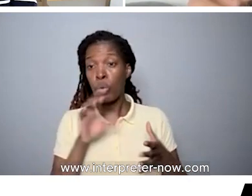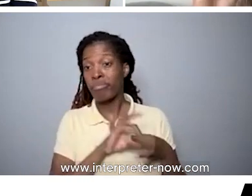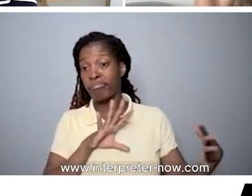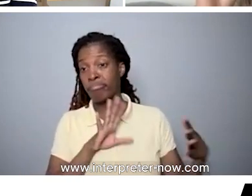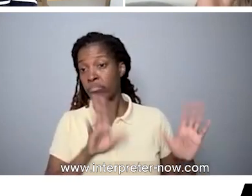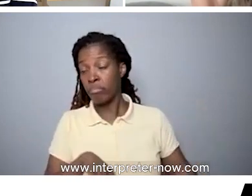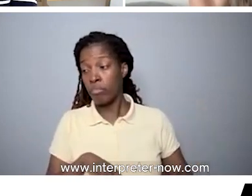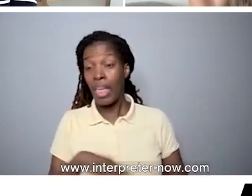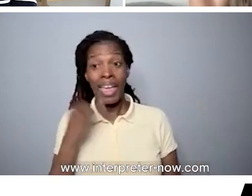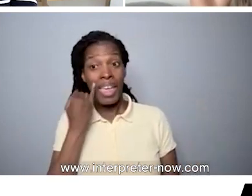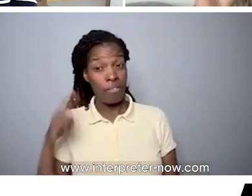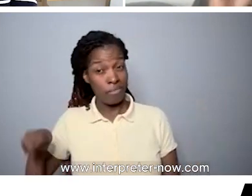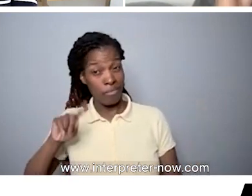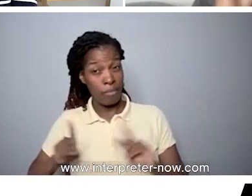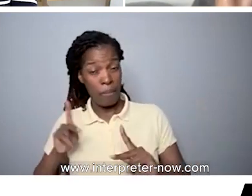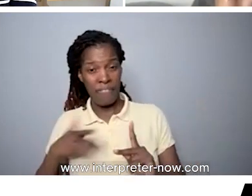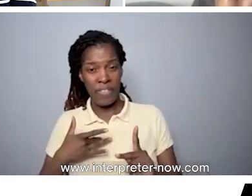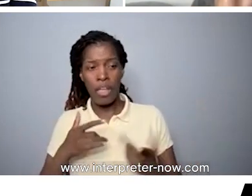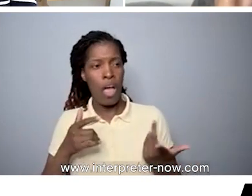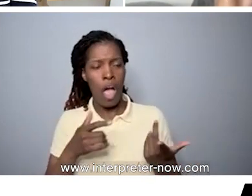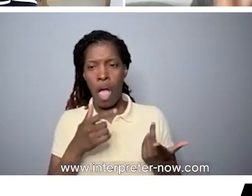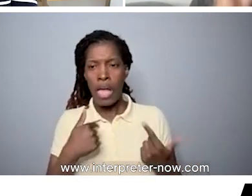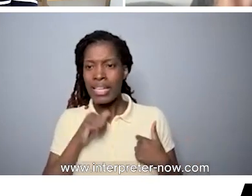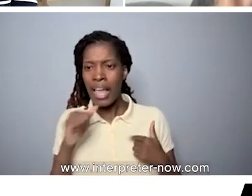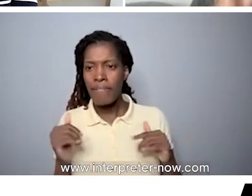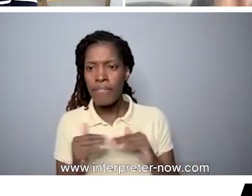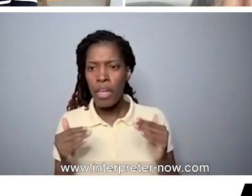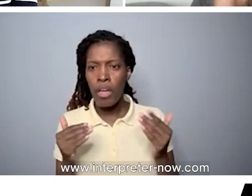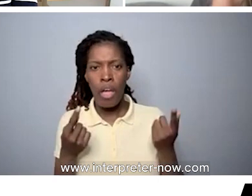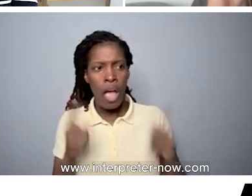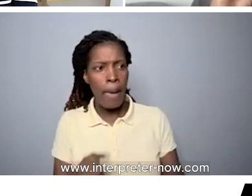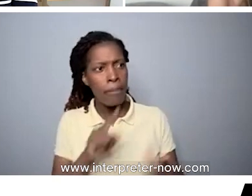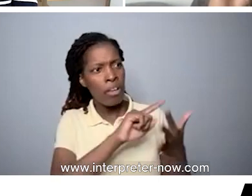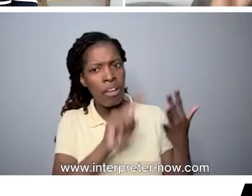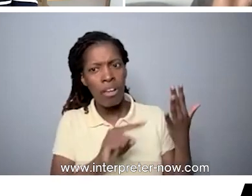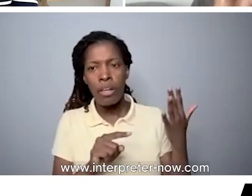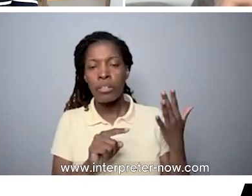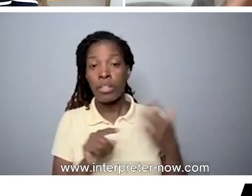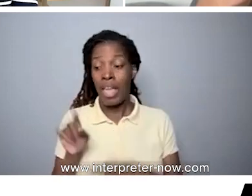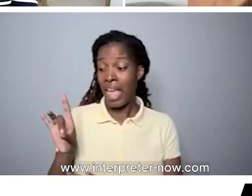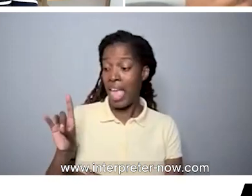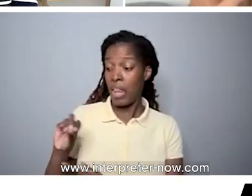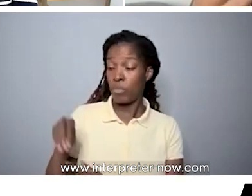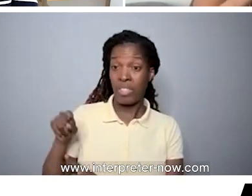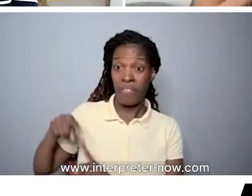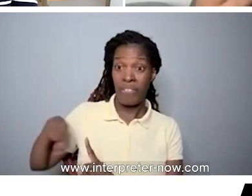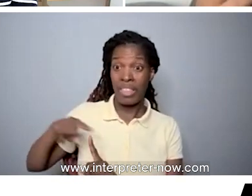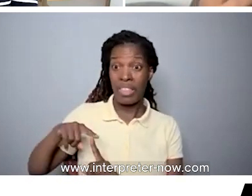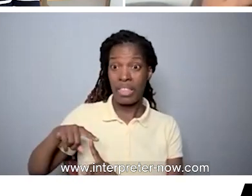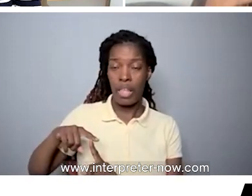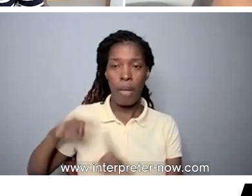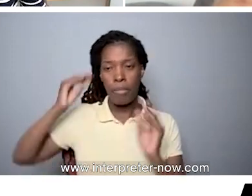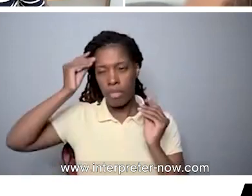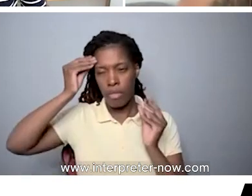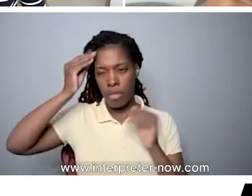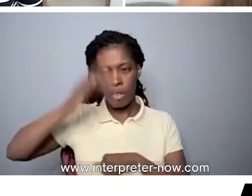feel like they're being treated fairly, 80% of them spend significant time basically ruminating on the bad